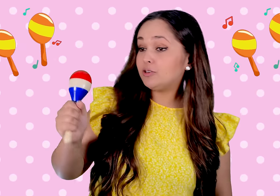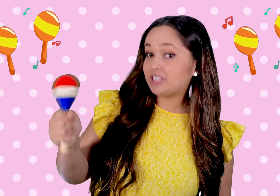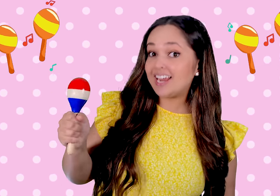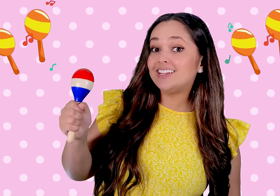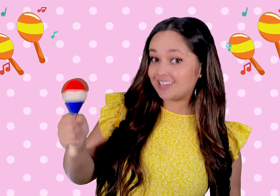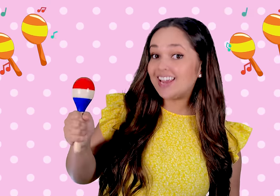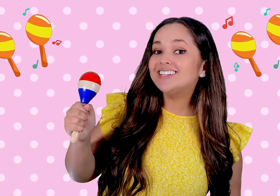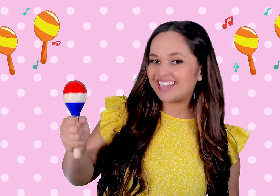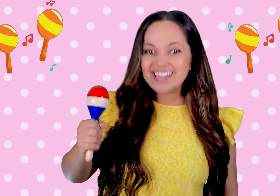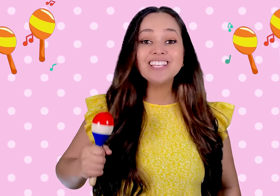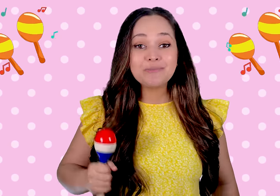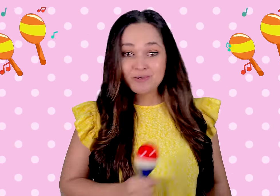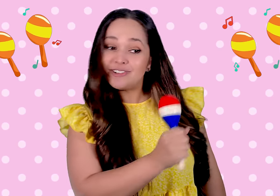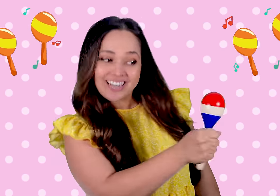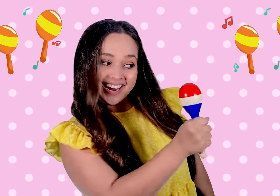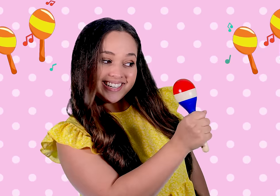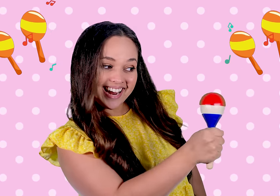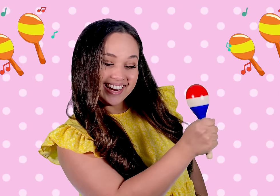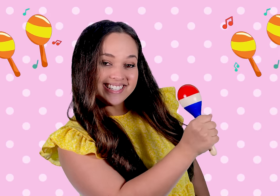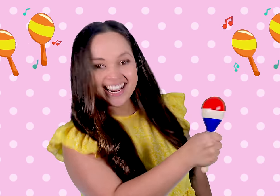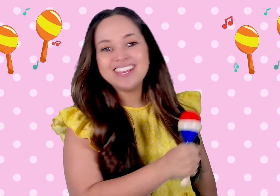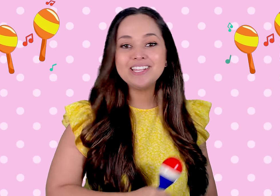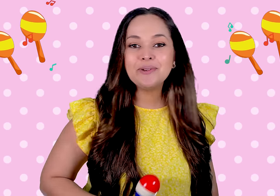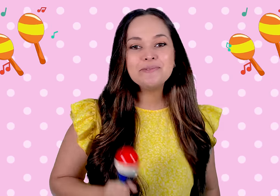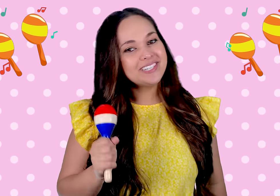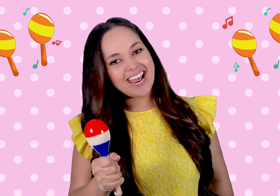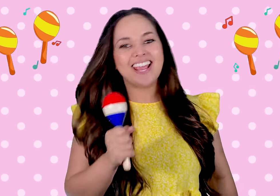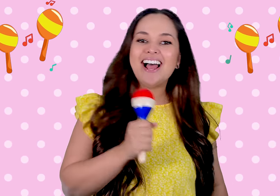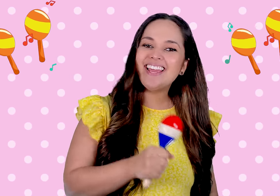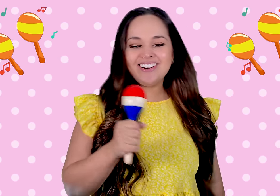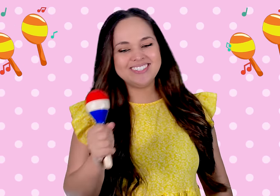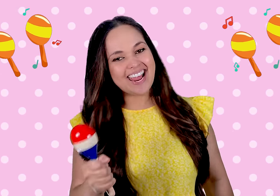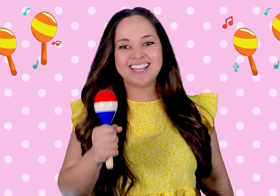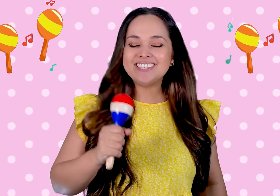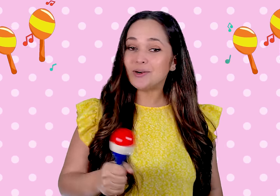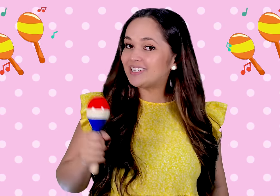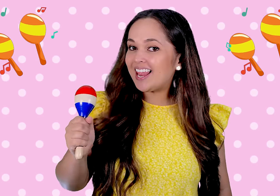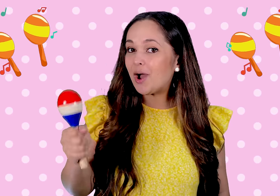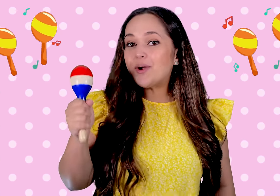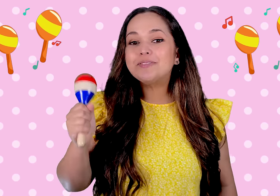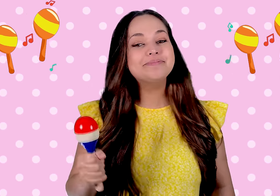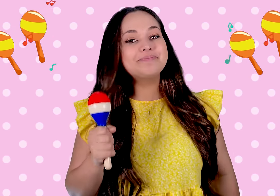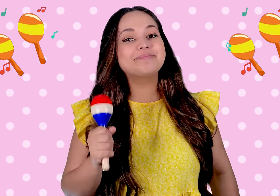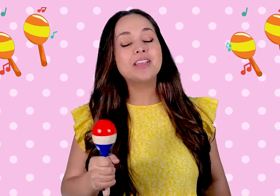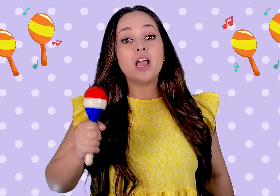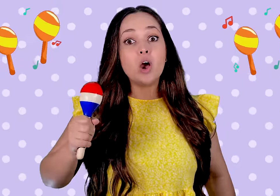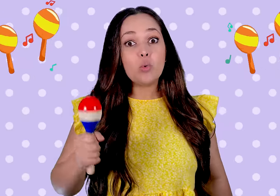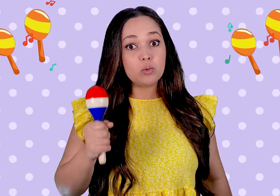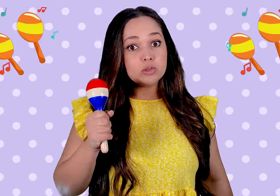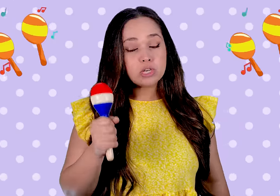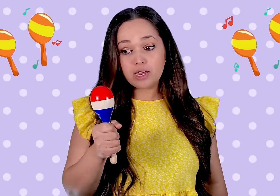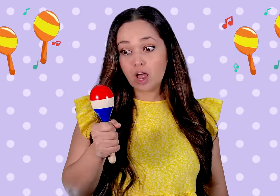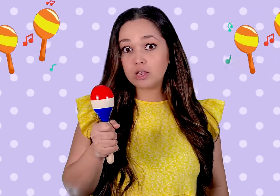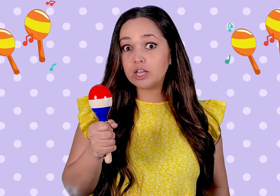We will shake, shake, shake, yes, we will shake, shake, shake, yes, we will shake our little shakers all day long.